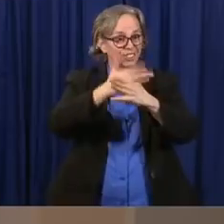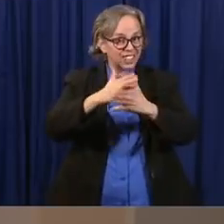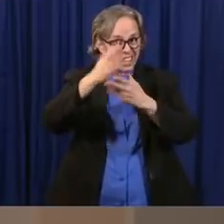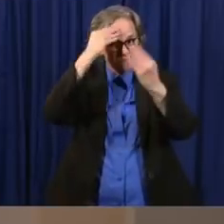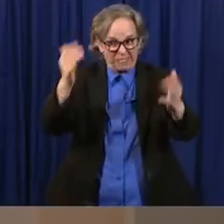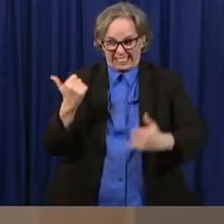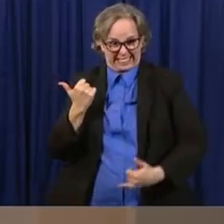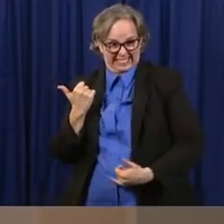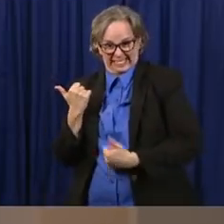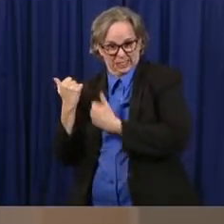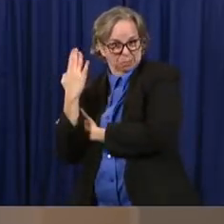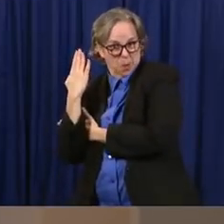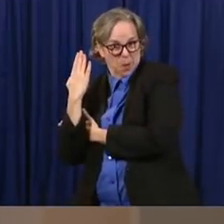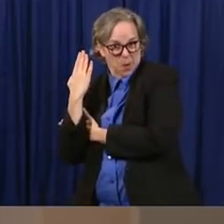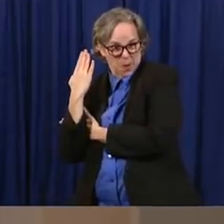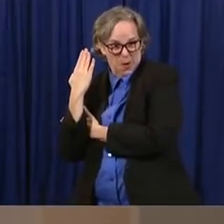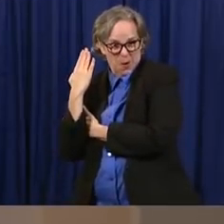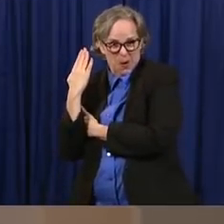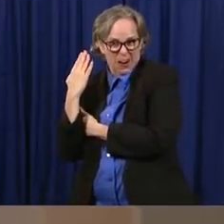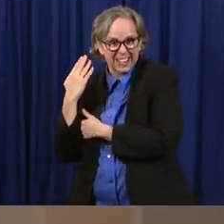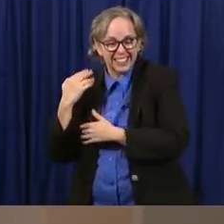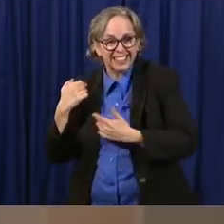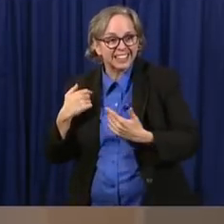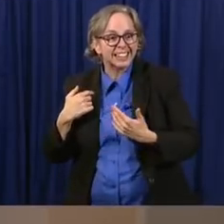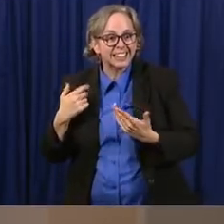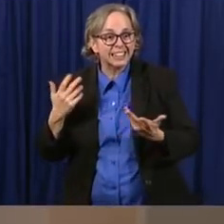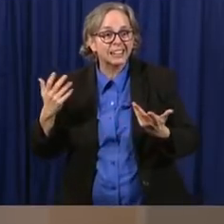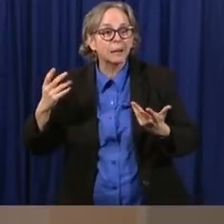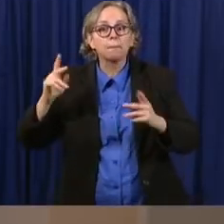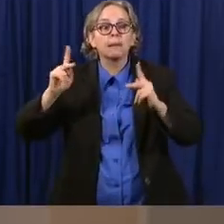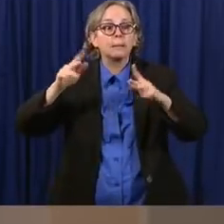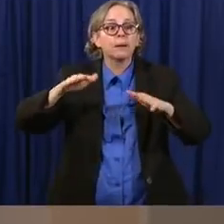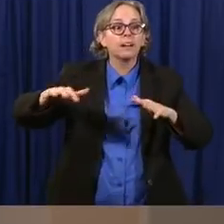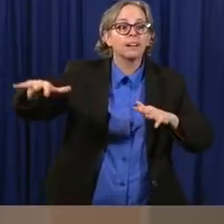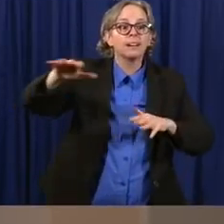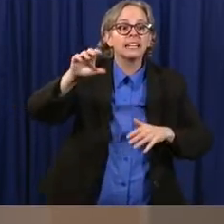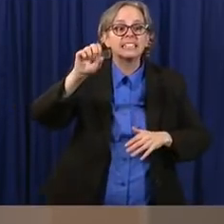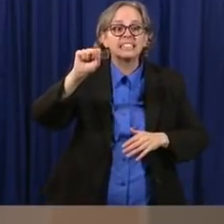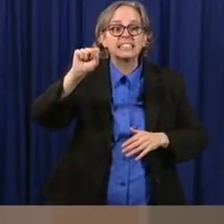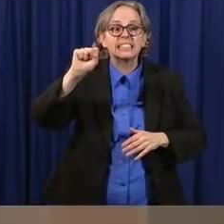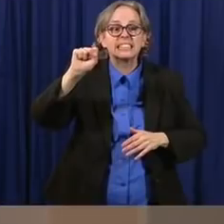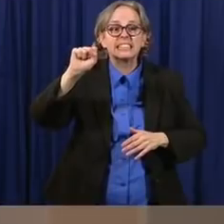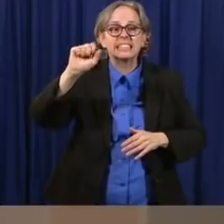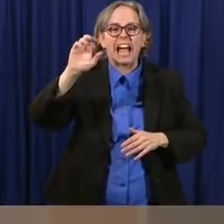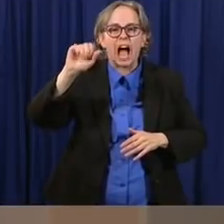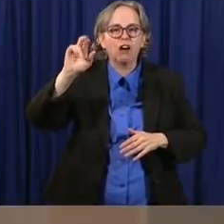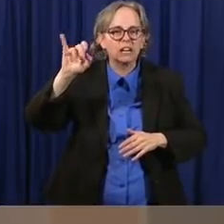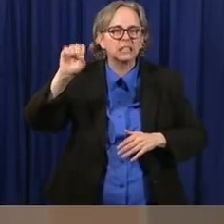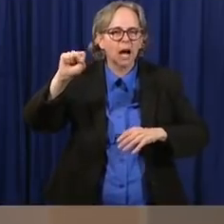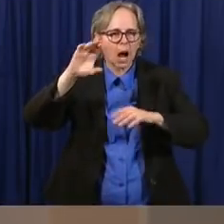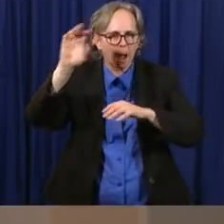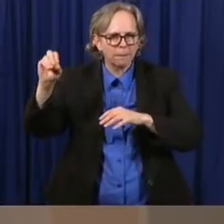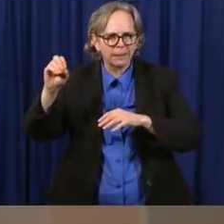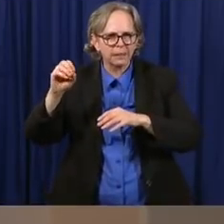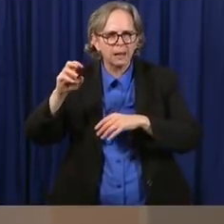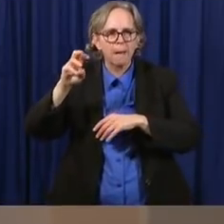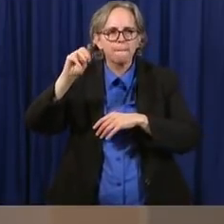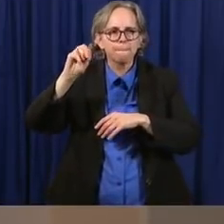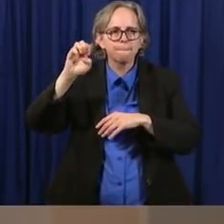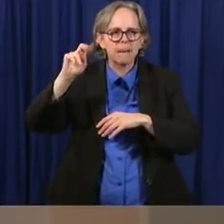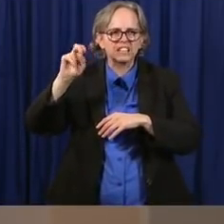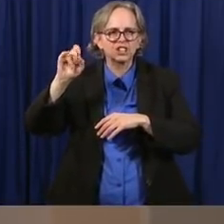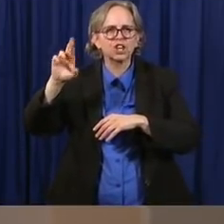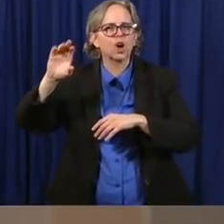a call from folks at Surgeries, which is a company up in Mentor, Ohio, and they let me know that they